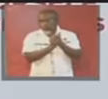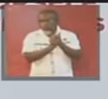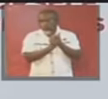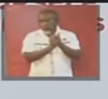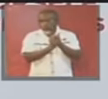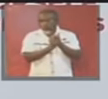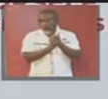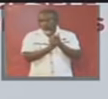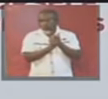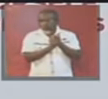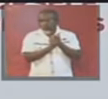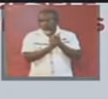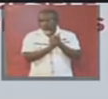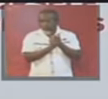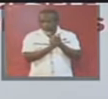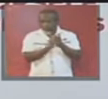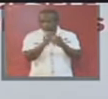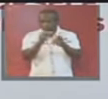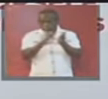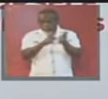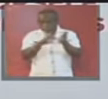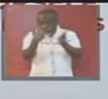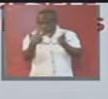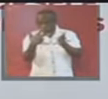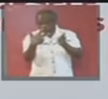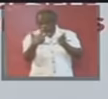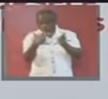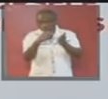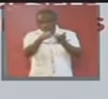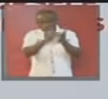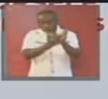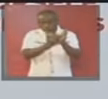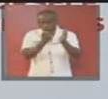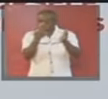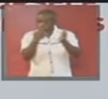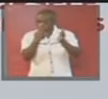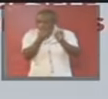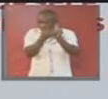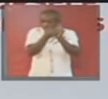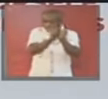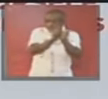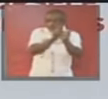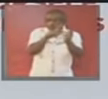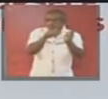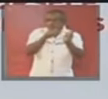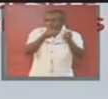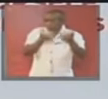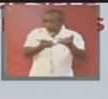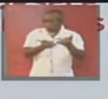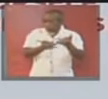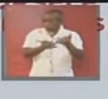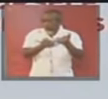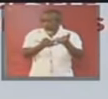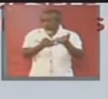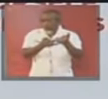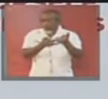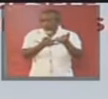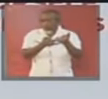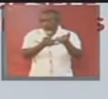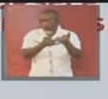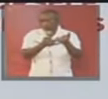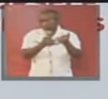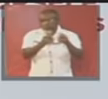issues have been addressed. And page 3, some of the reds have gone to orange, and we have 2 more remaining reds to see